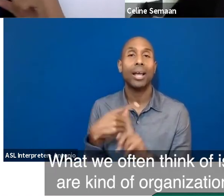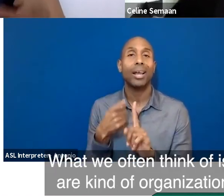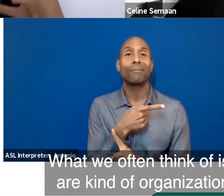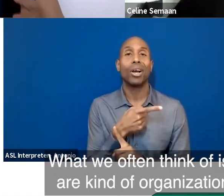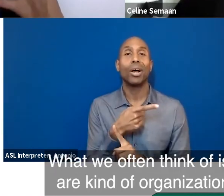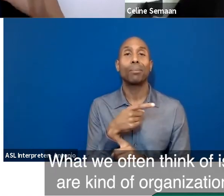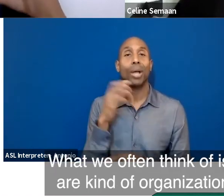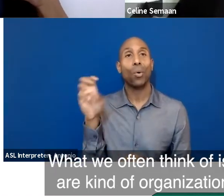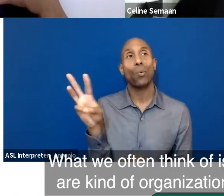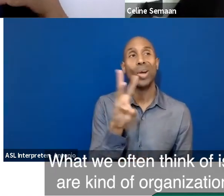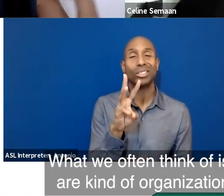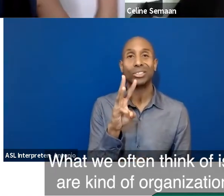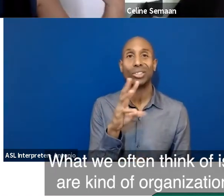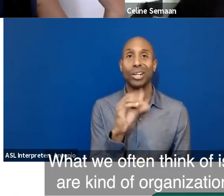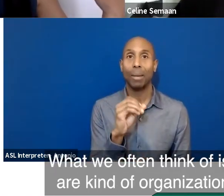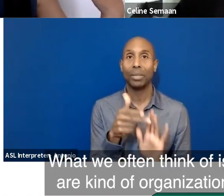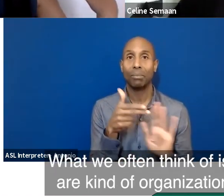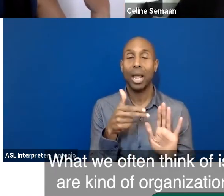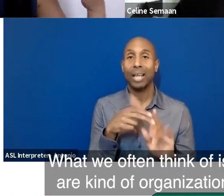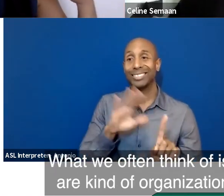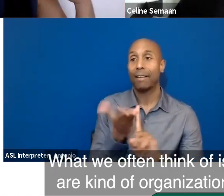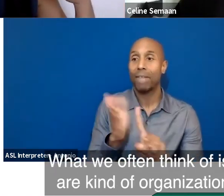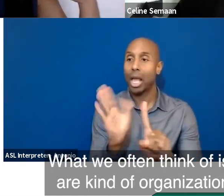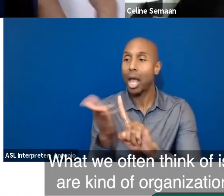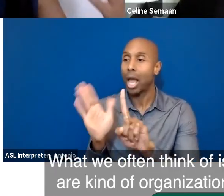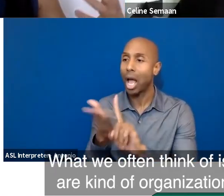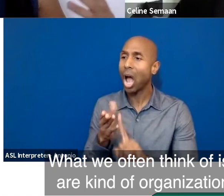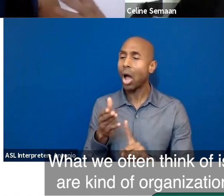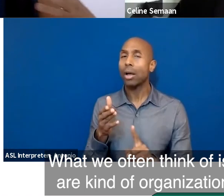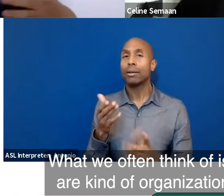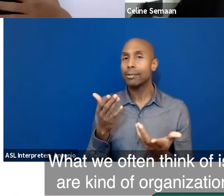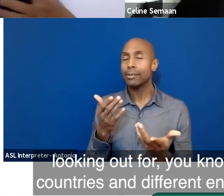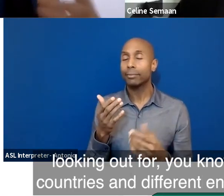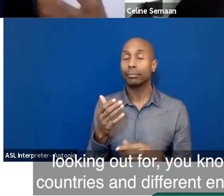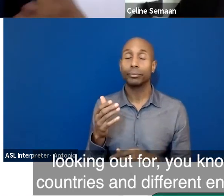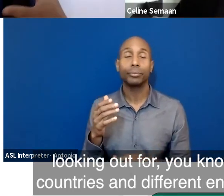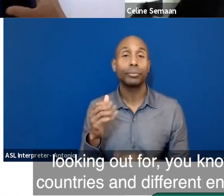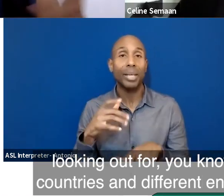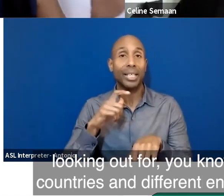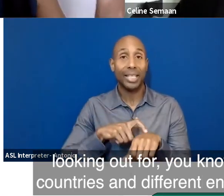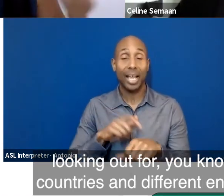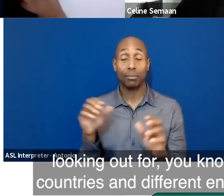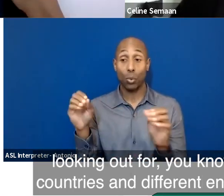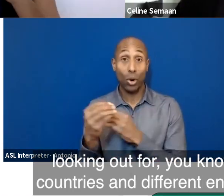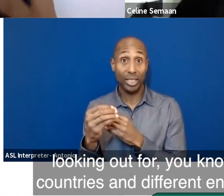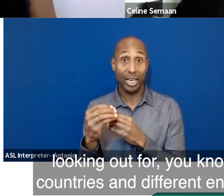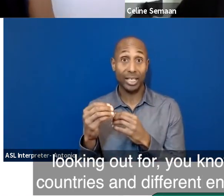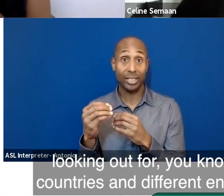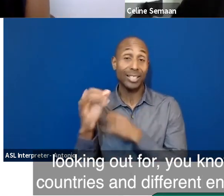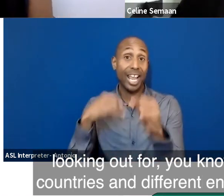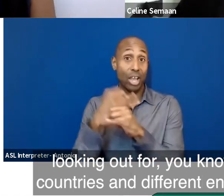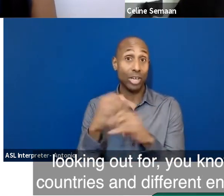organizations, what we often think of is that these are kind of organizations that are looking out for,